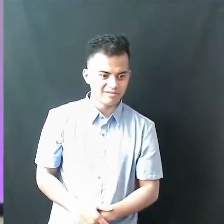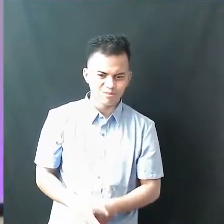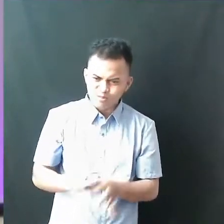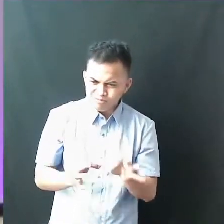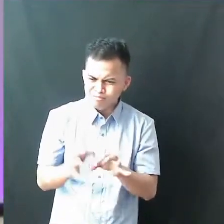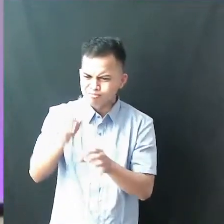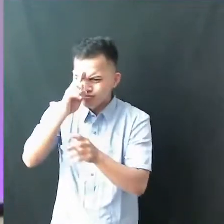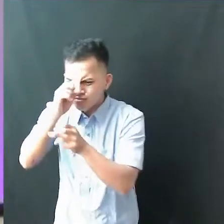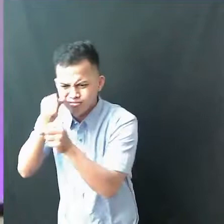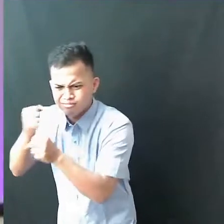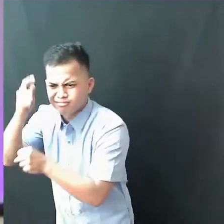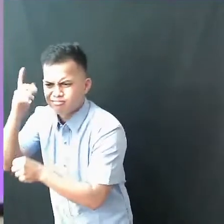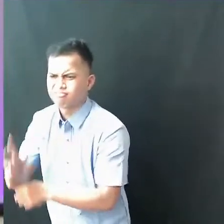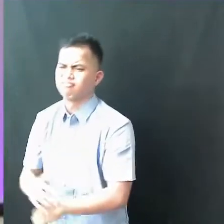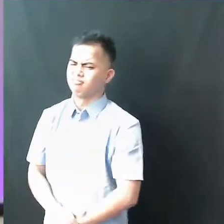I'm sorry, let me,